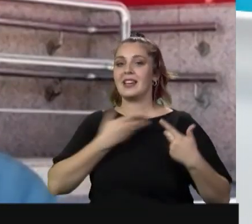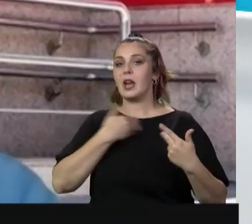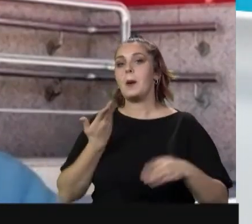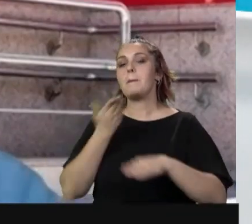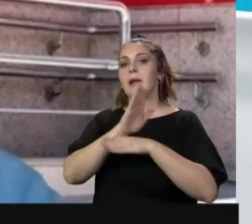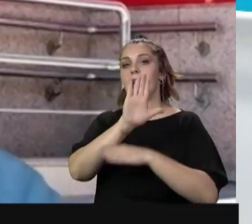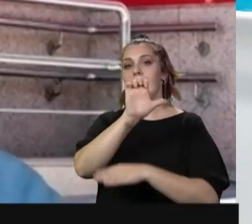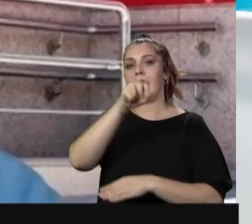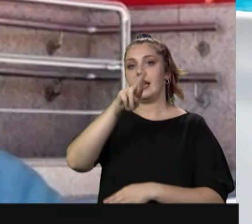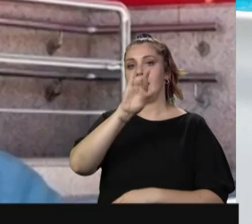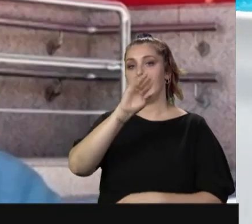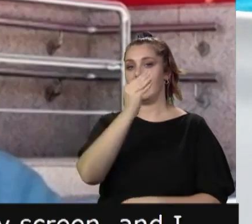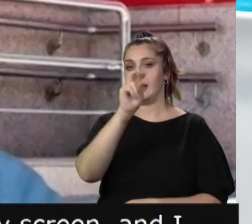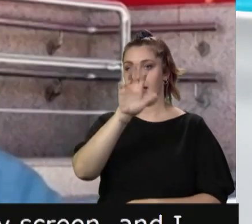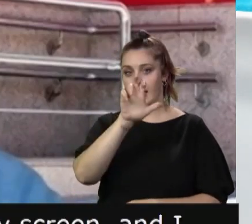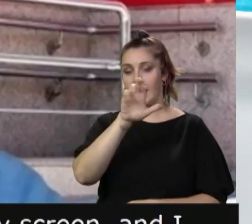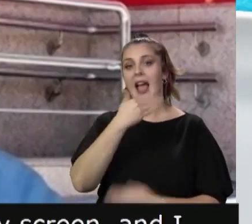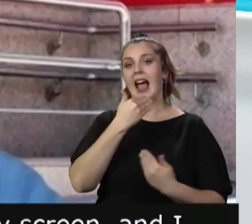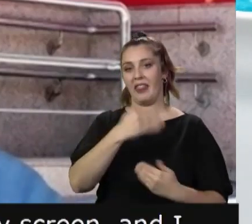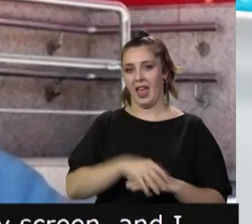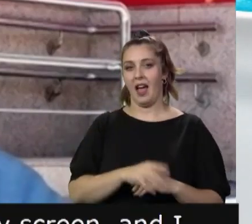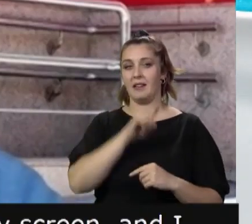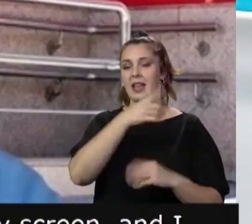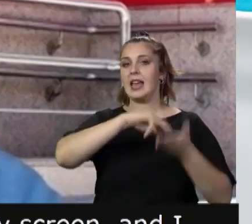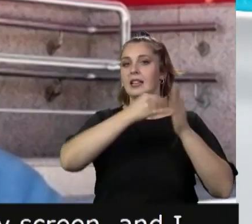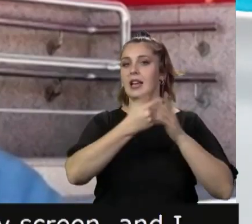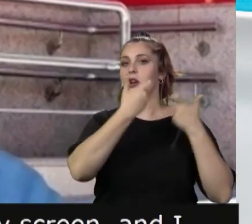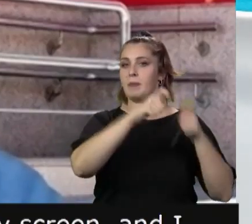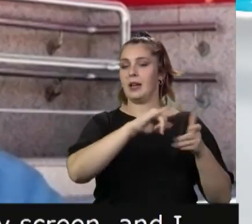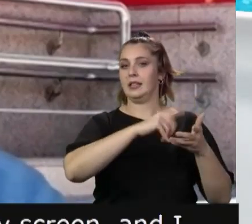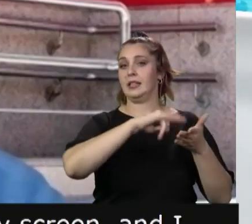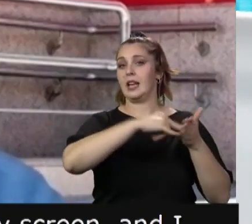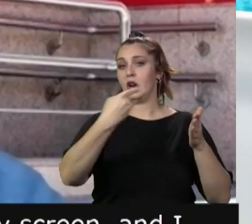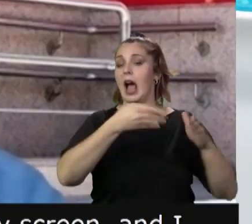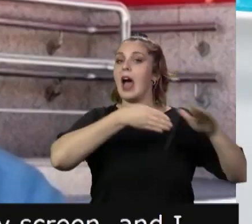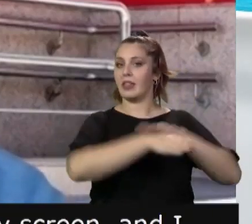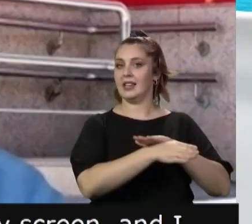like to introduce Enrique García. Enrique is